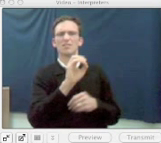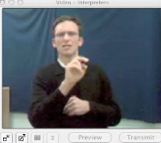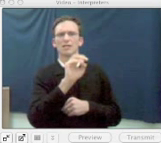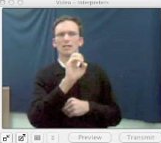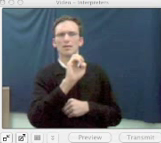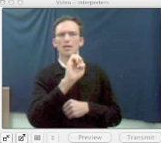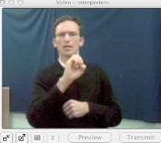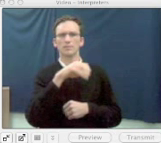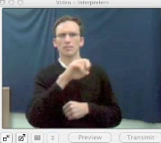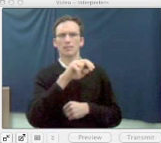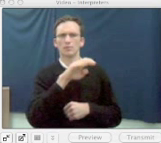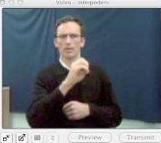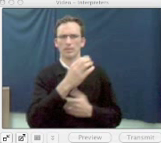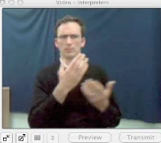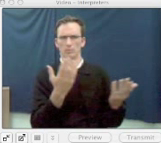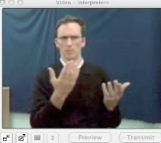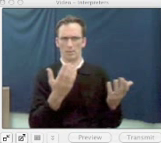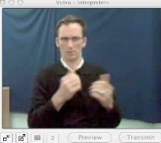Both